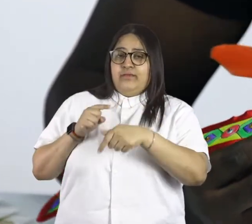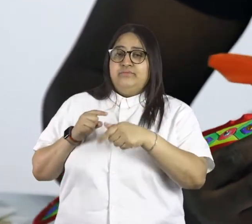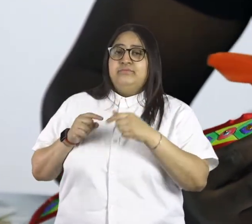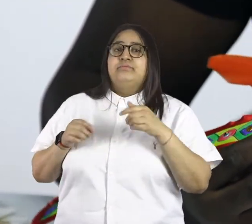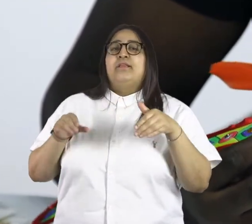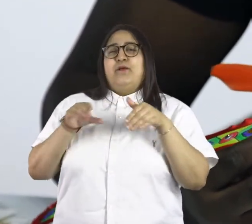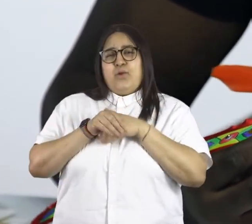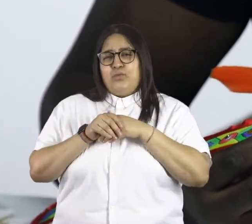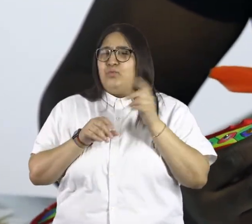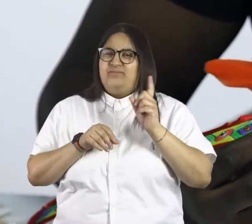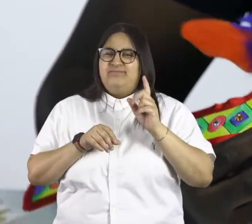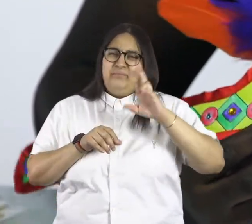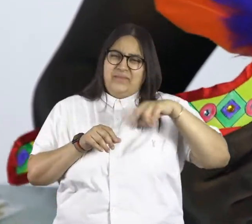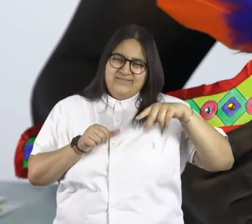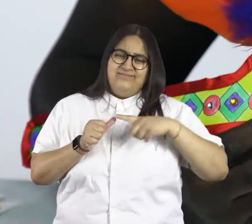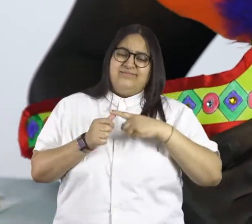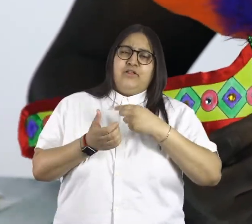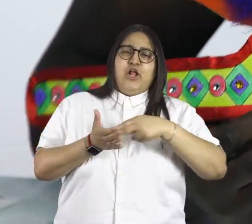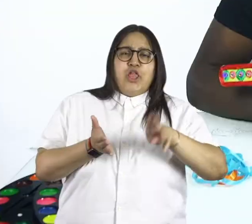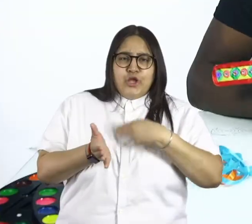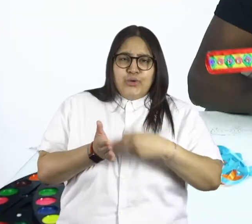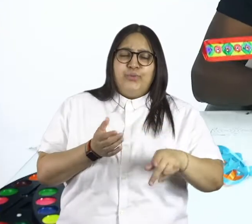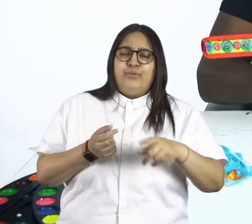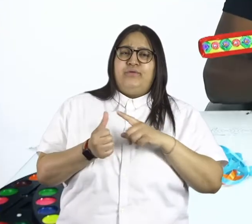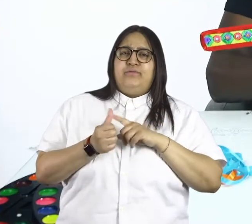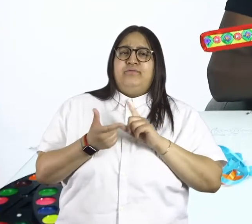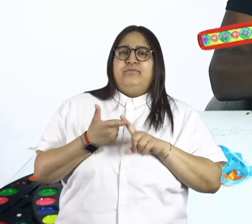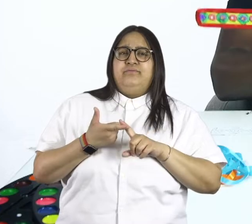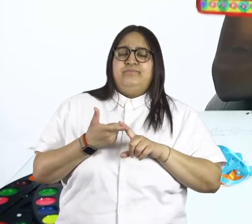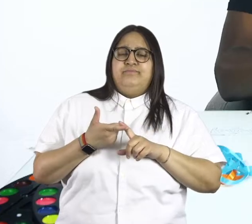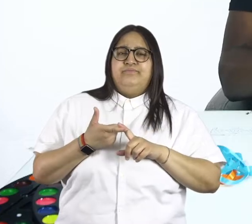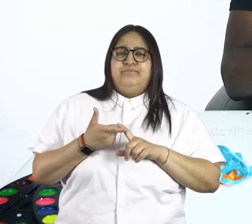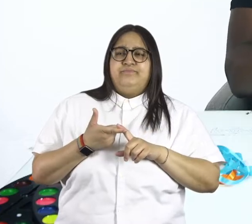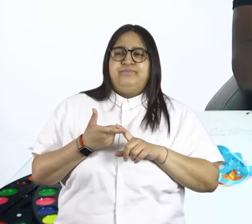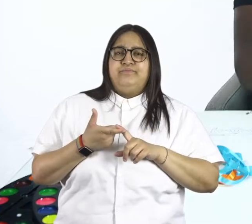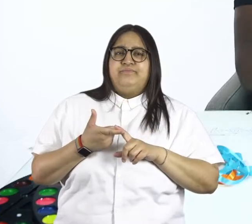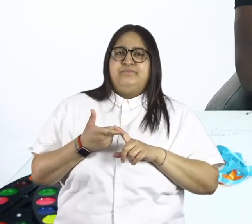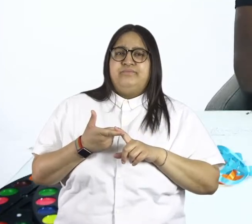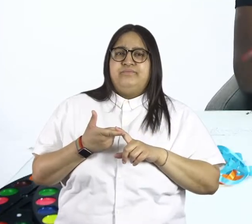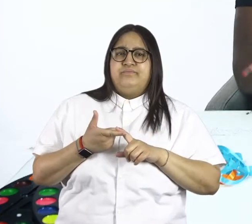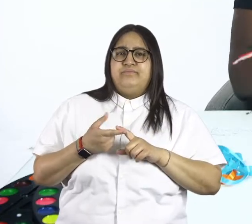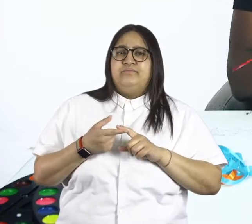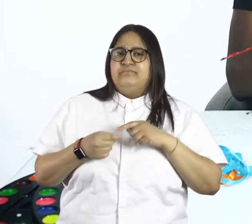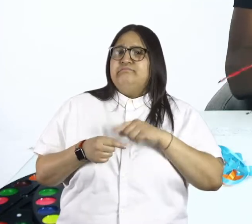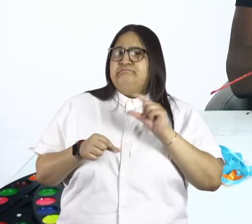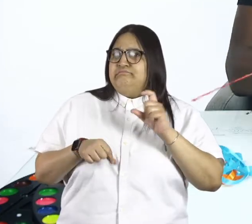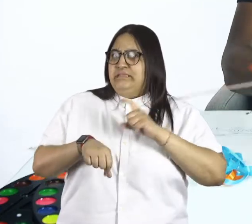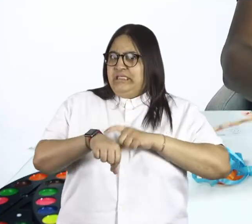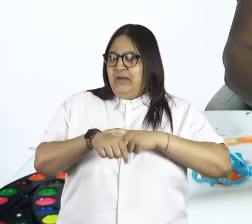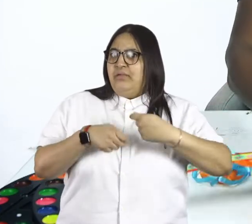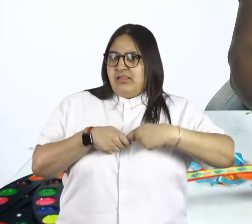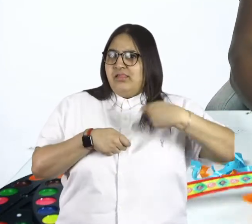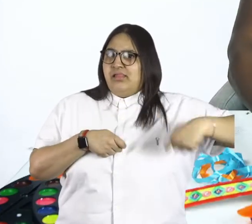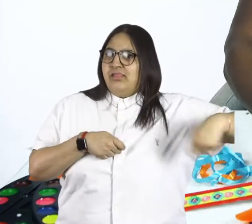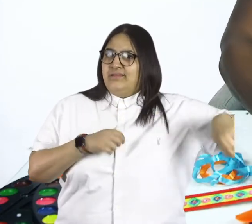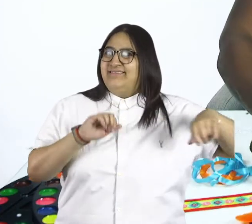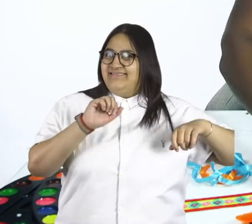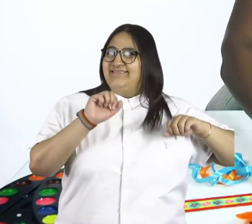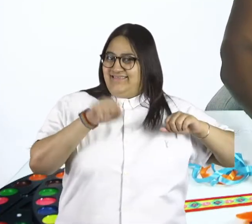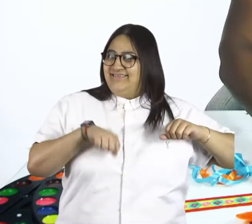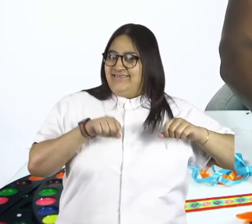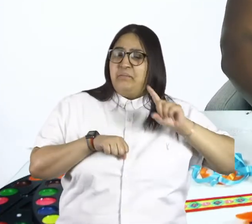gluing, mainly painting and gluing. So it is a bit time consuming, but again, take your time,